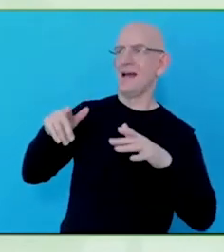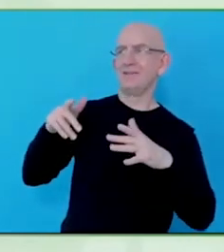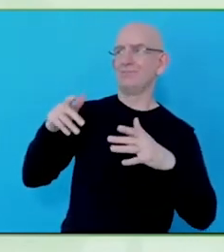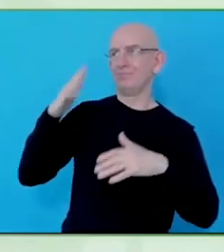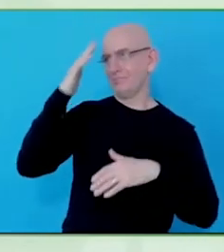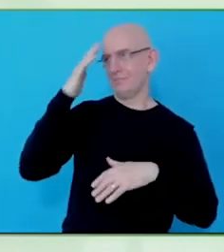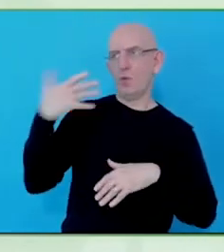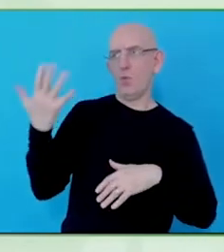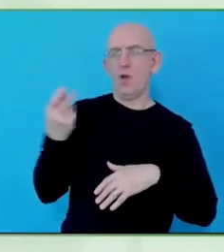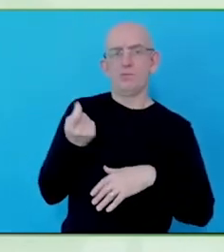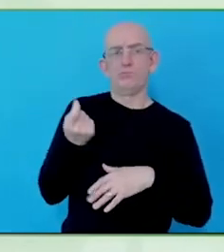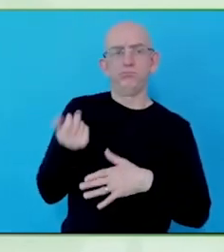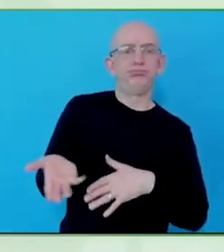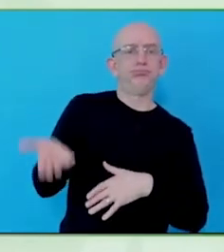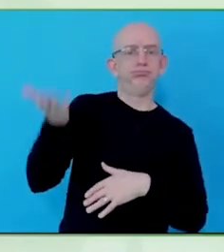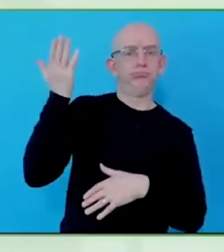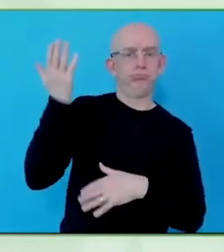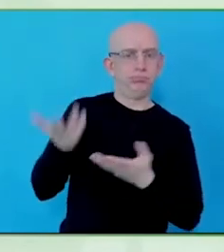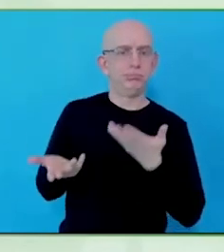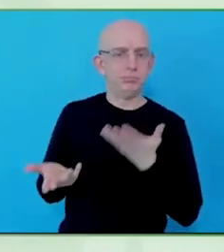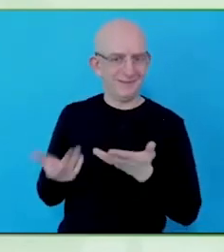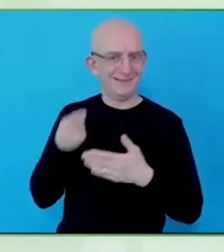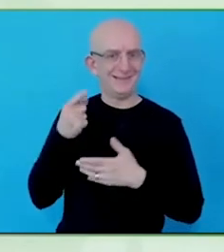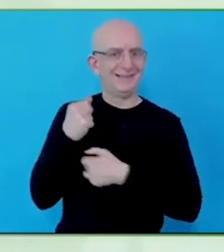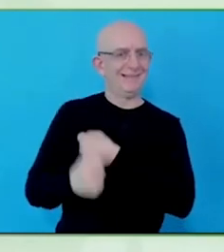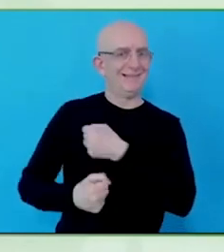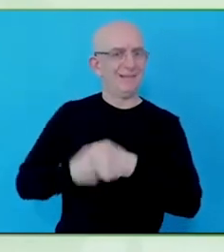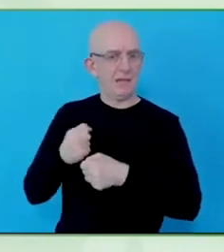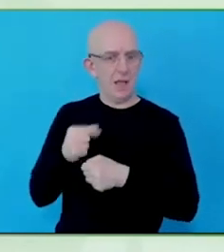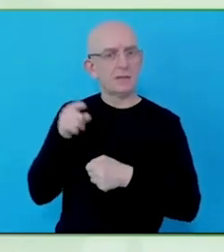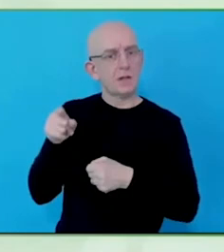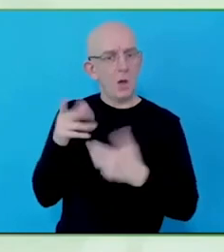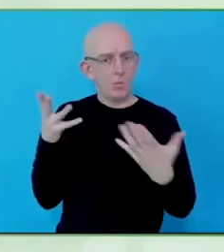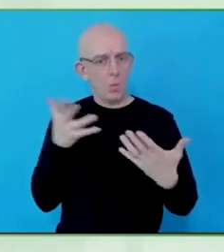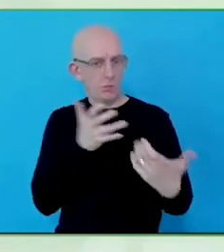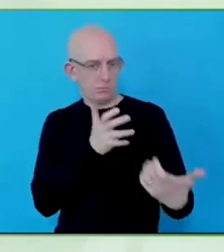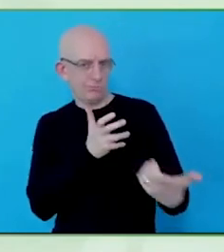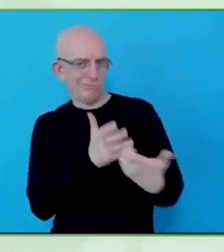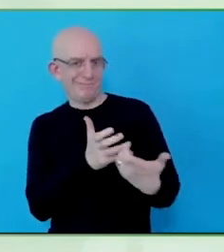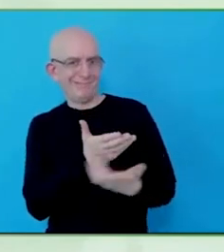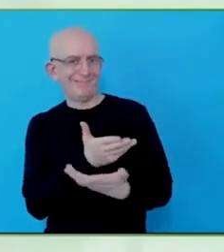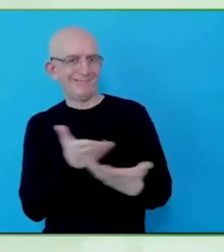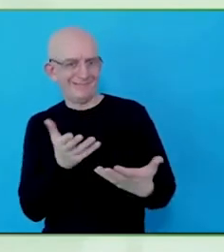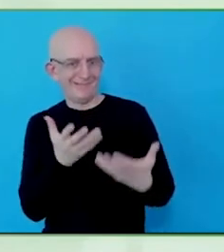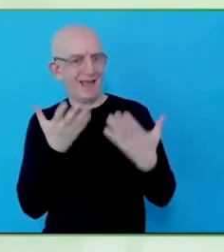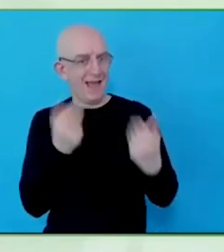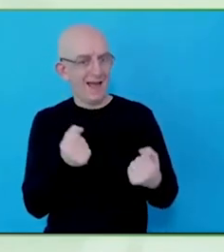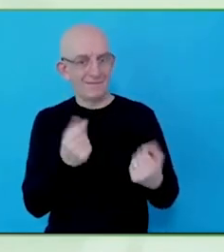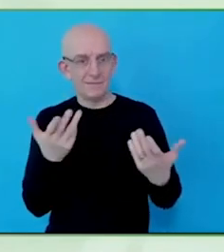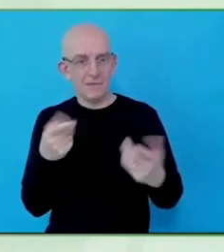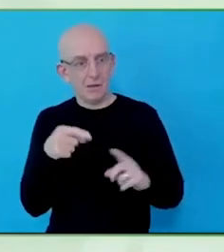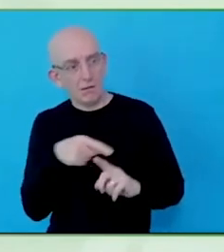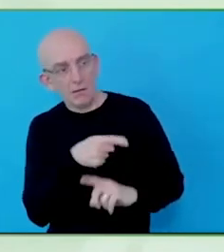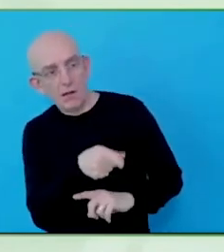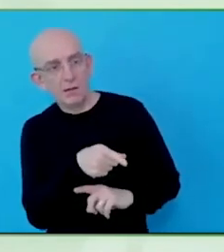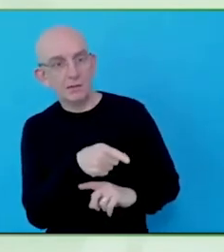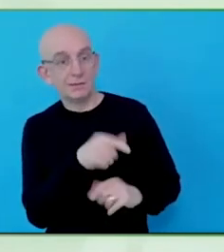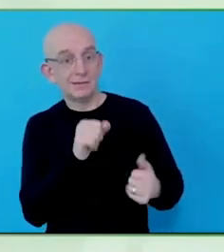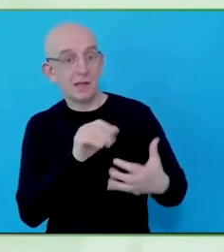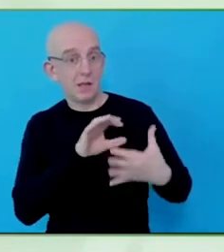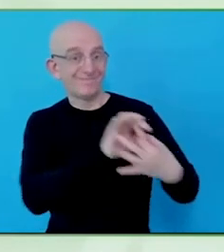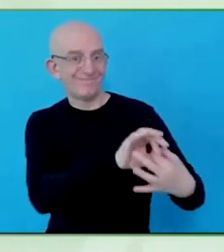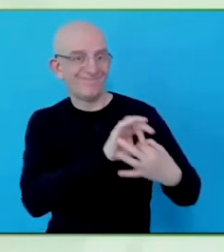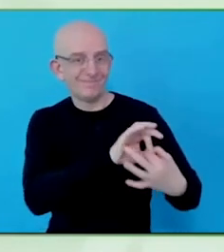ICT assets that need accessibility and taking it seriously. So let's look at that journey to answer your question. The small, medium business, or